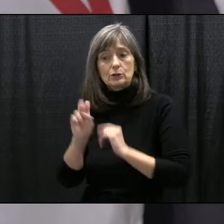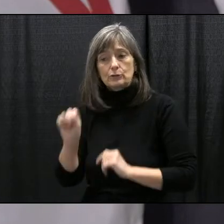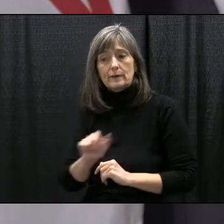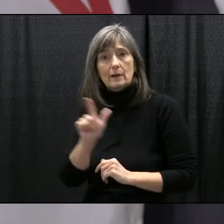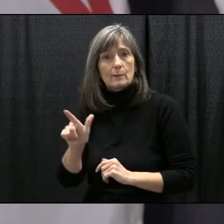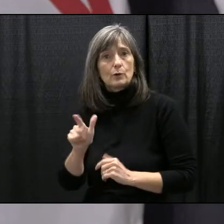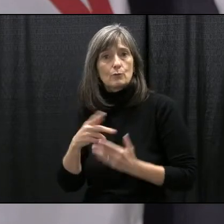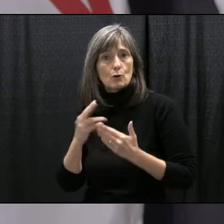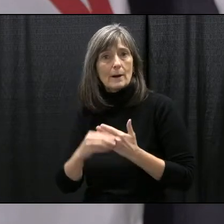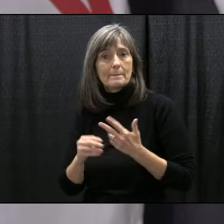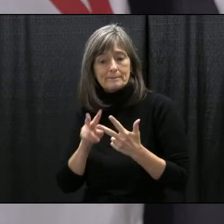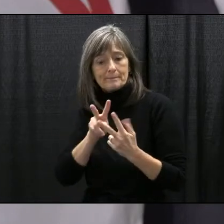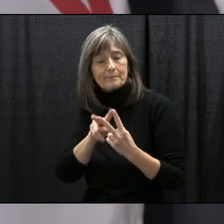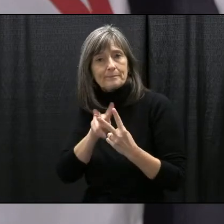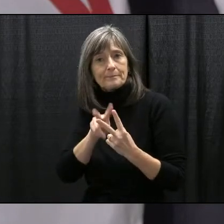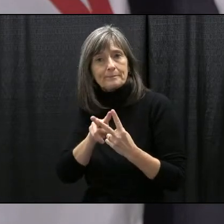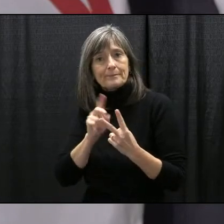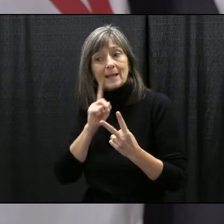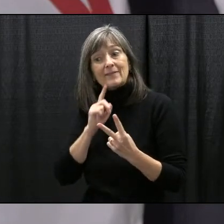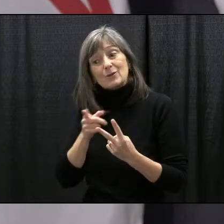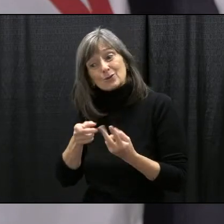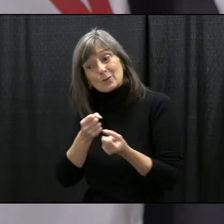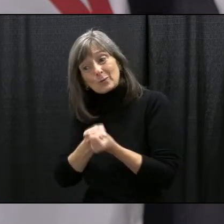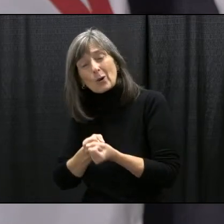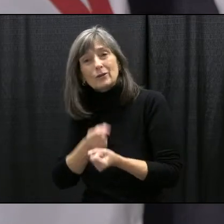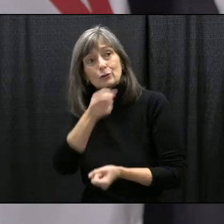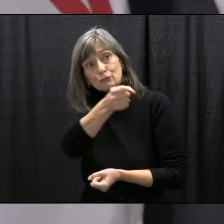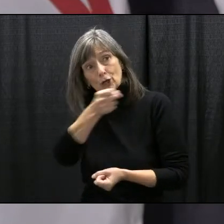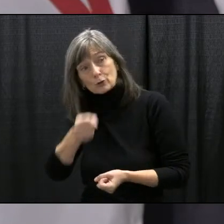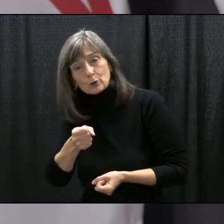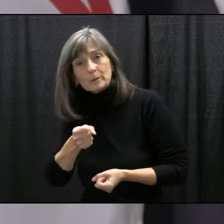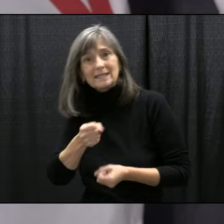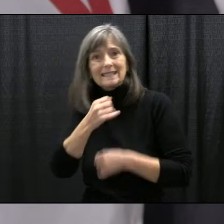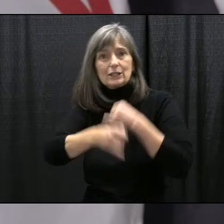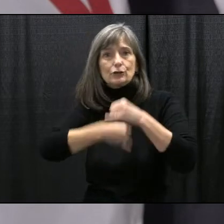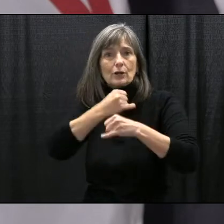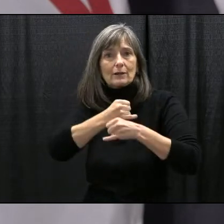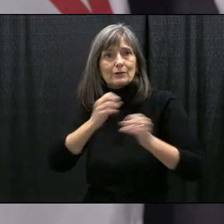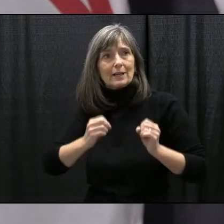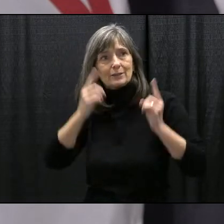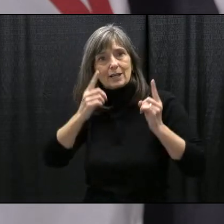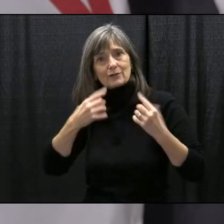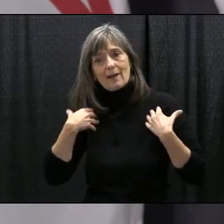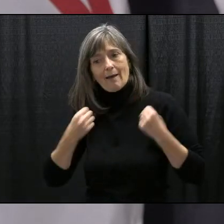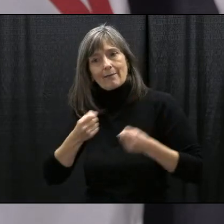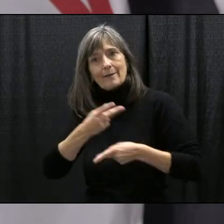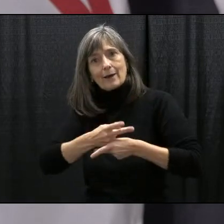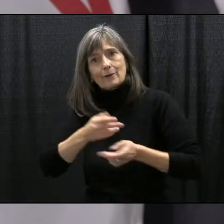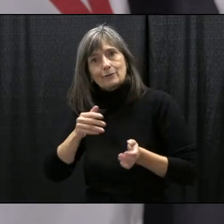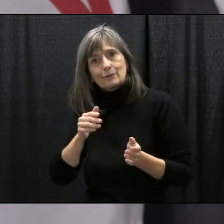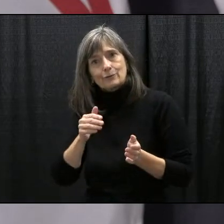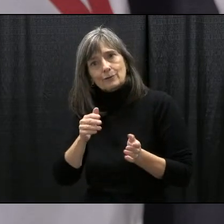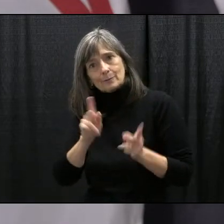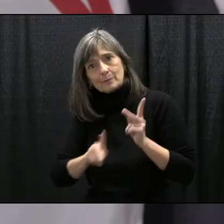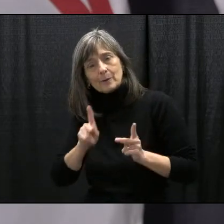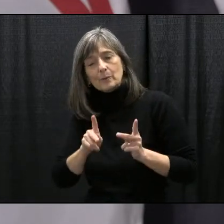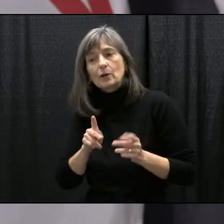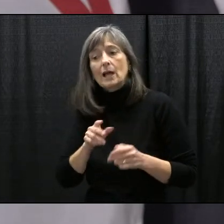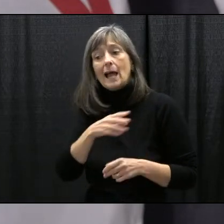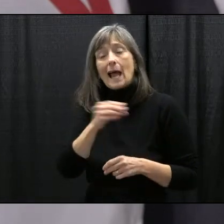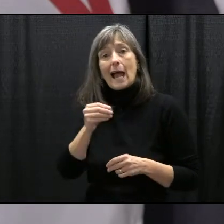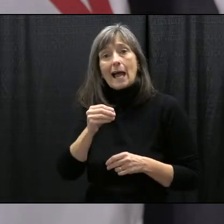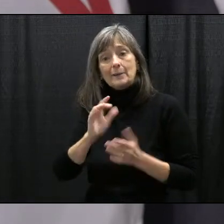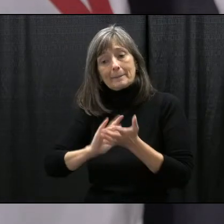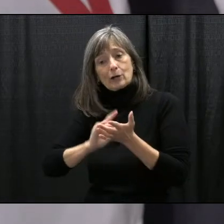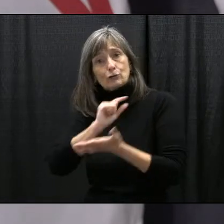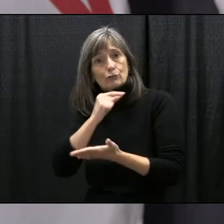Program. This will support the recruitment and retention of internationally educated healthcare workers and international